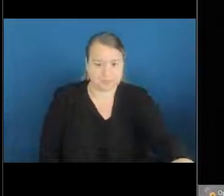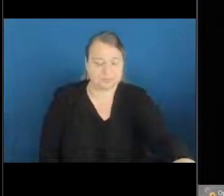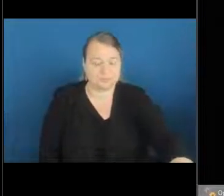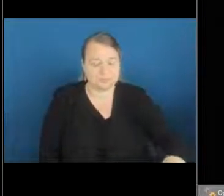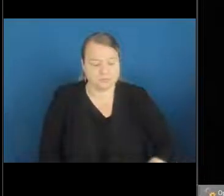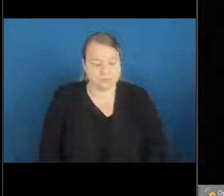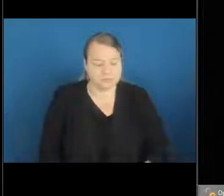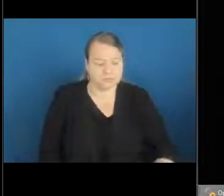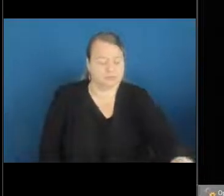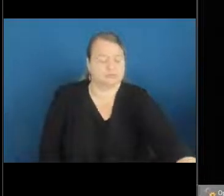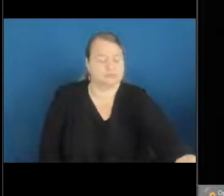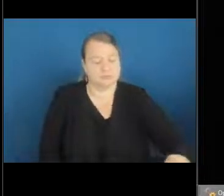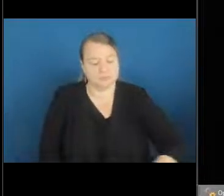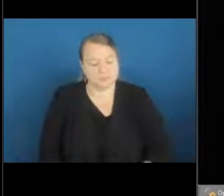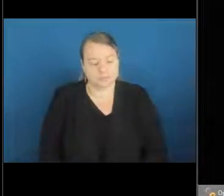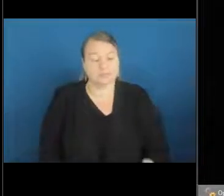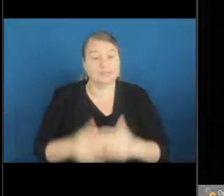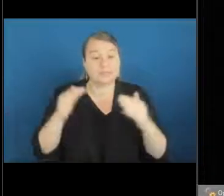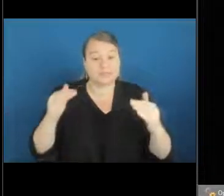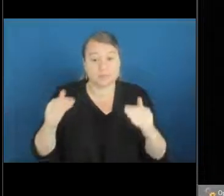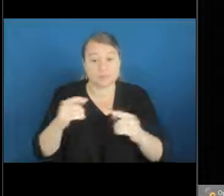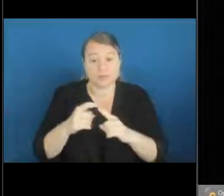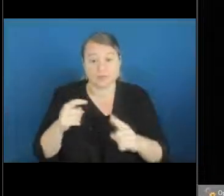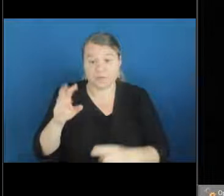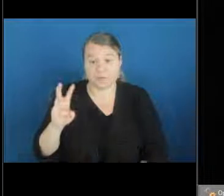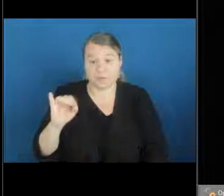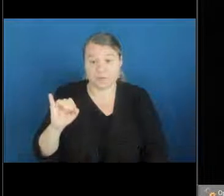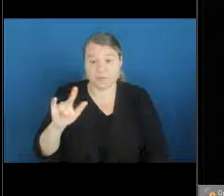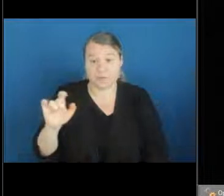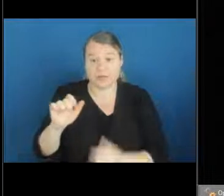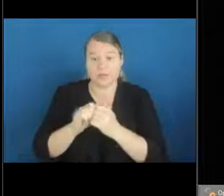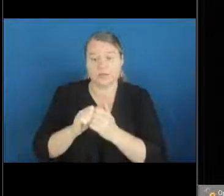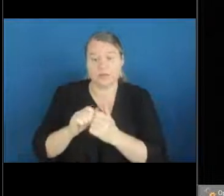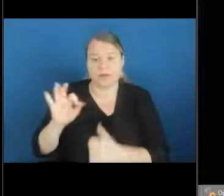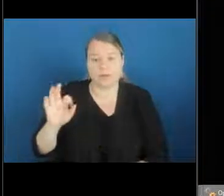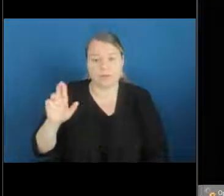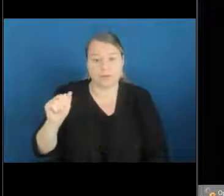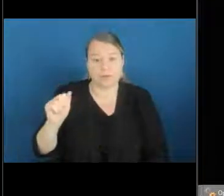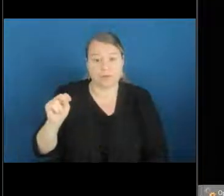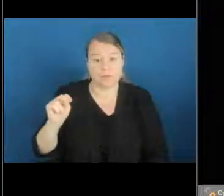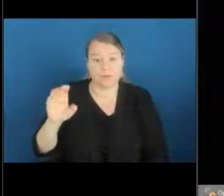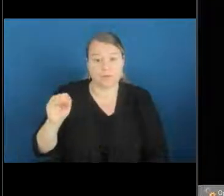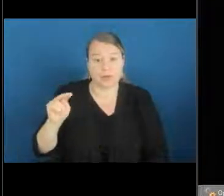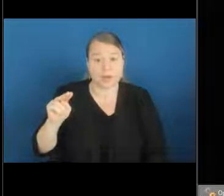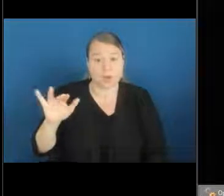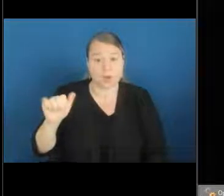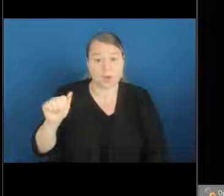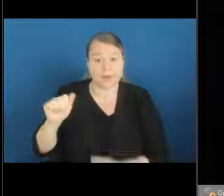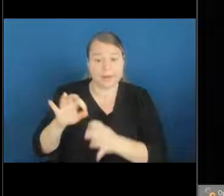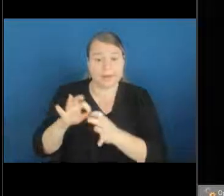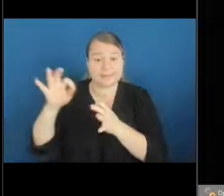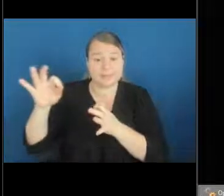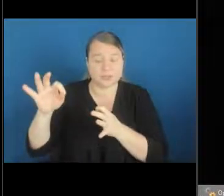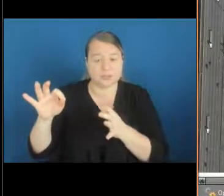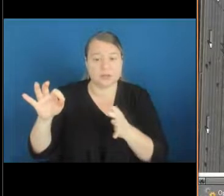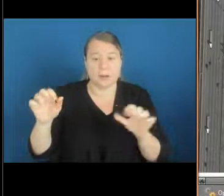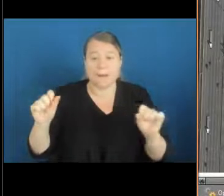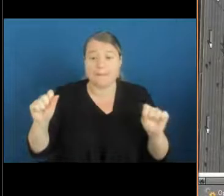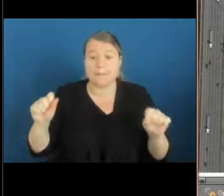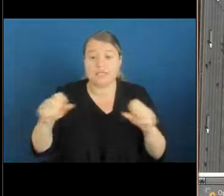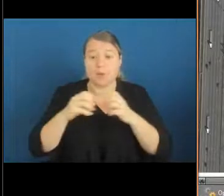Zamir, the next question comes from Willie. He says, with the Franconia extension, you are proposing losing a building